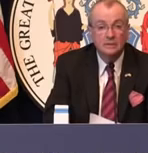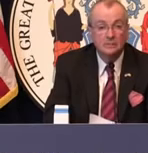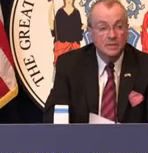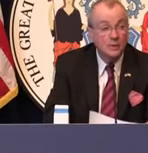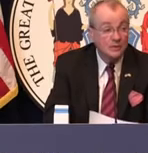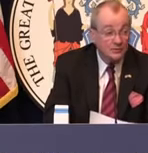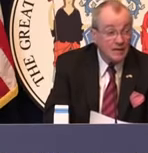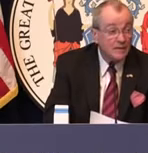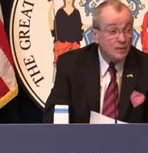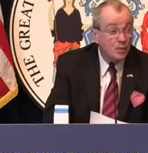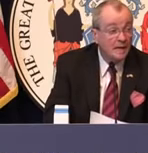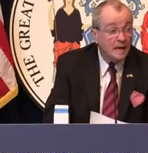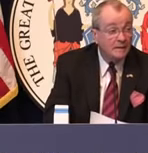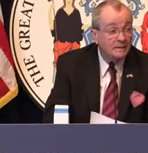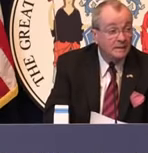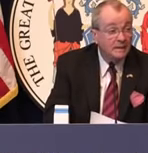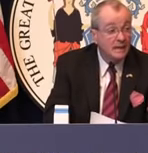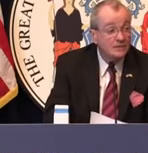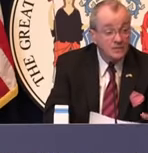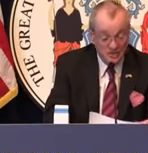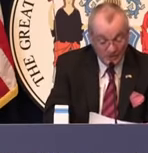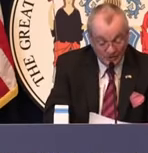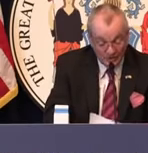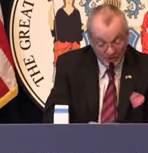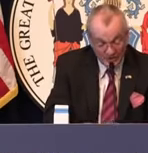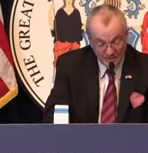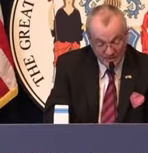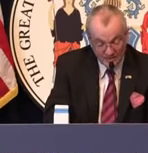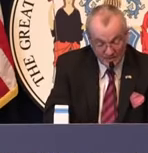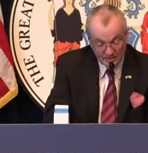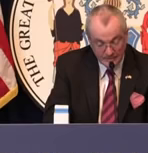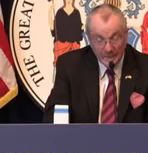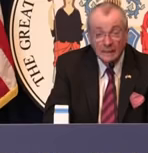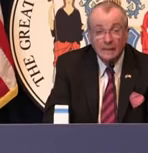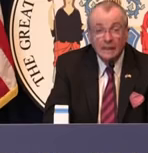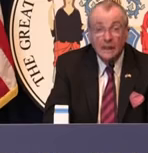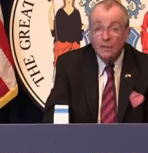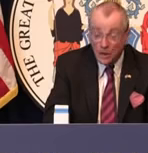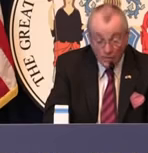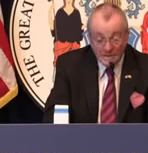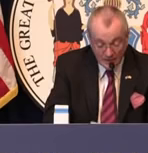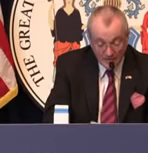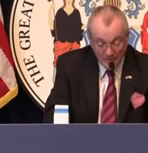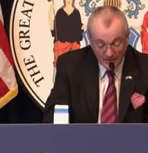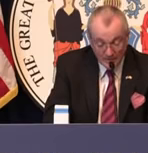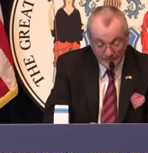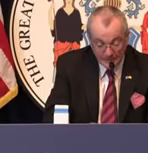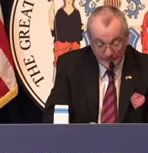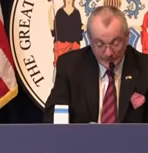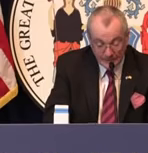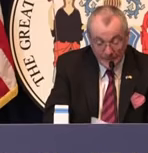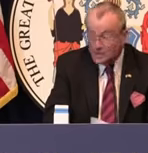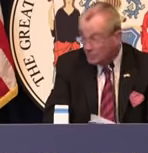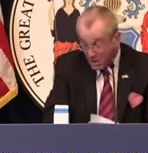coordination between the state on the one hand and facilities on the other. And we are ready to do better.